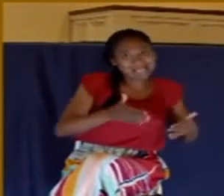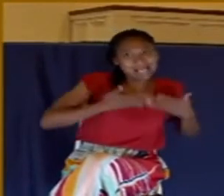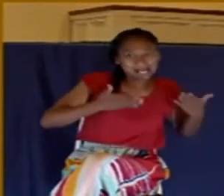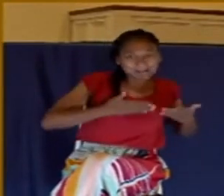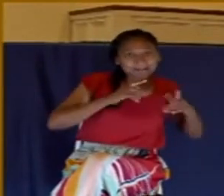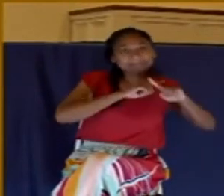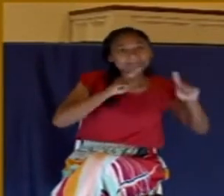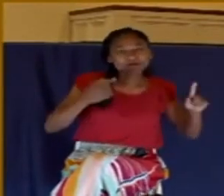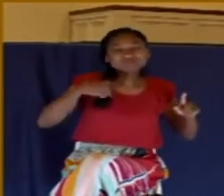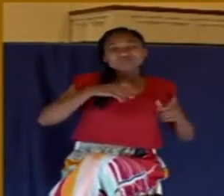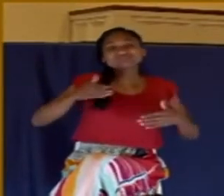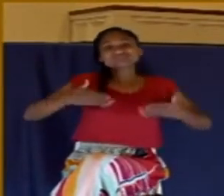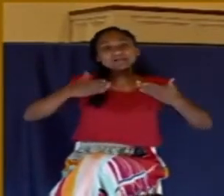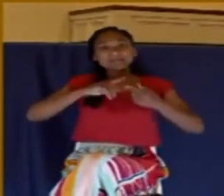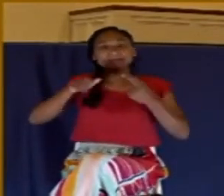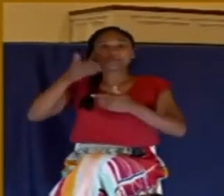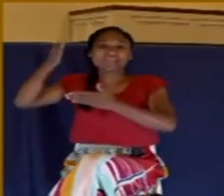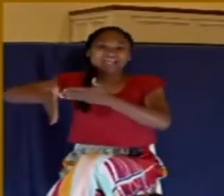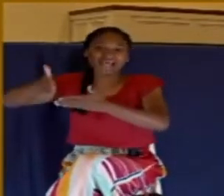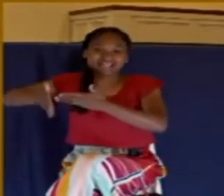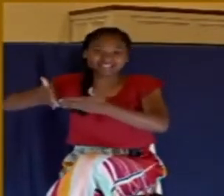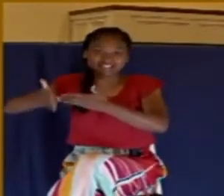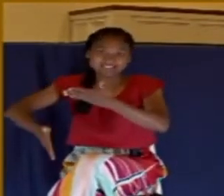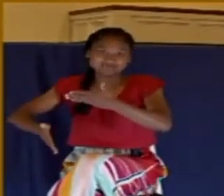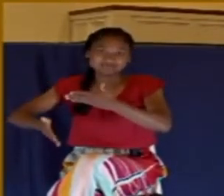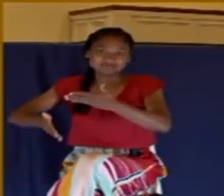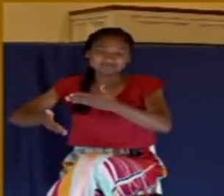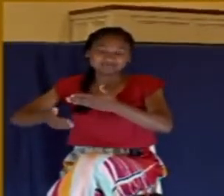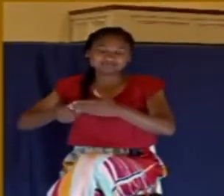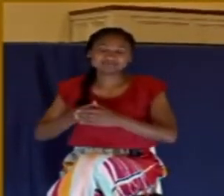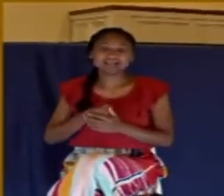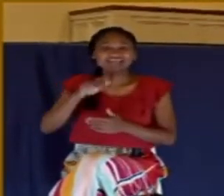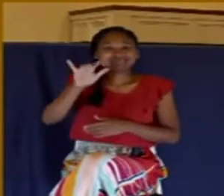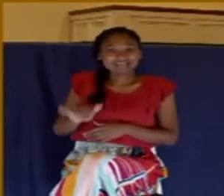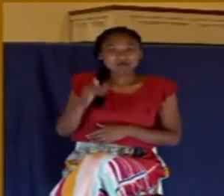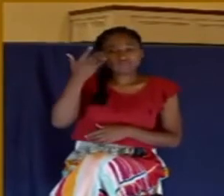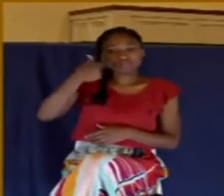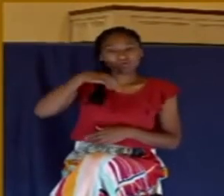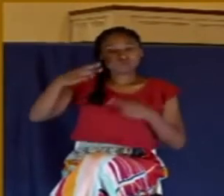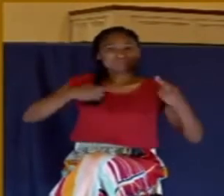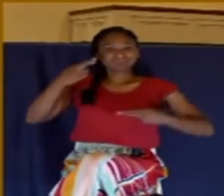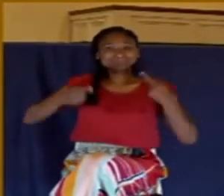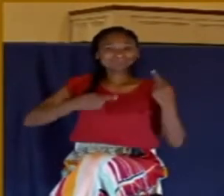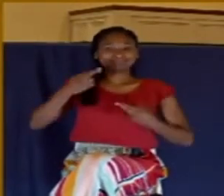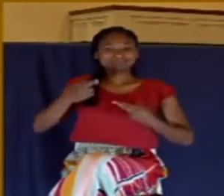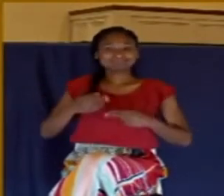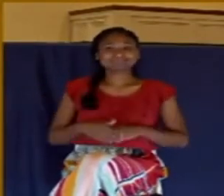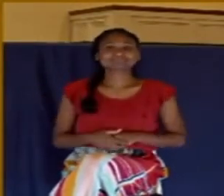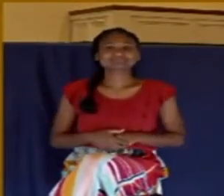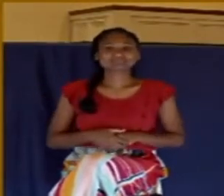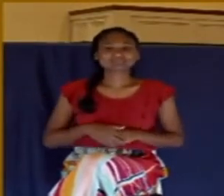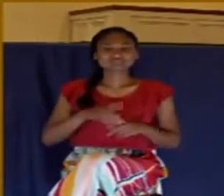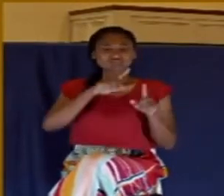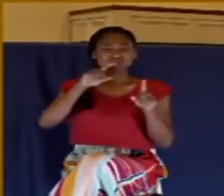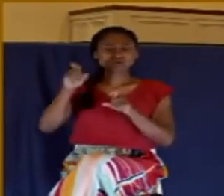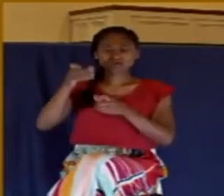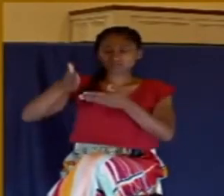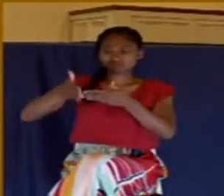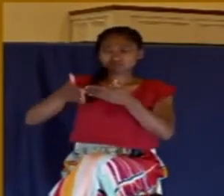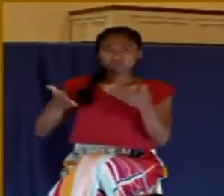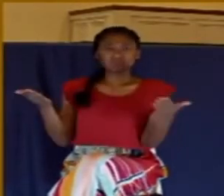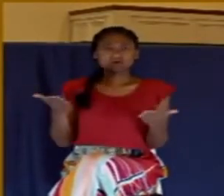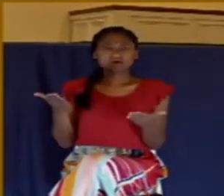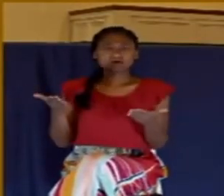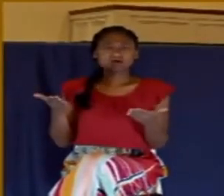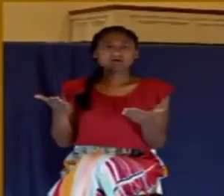in the end, it will bring in our life. That's the reason for rejoicing. What will trials bring? Well,